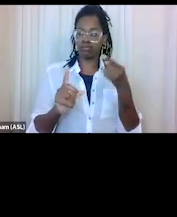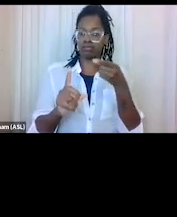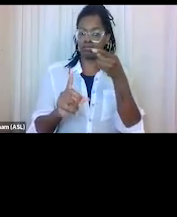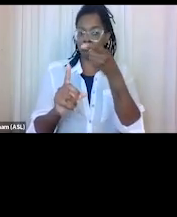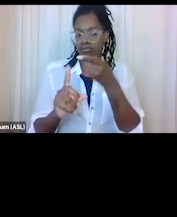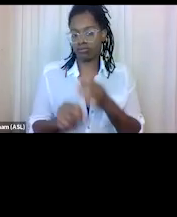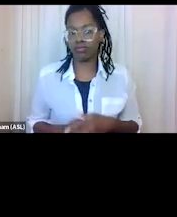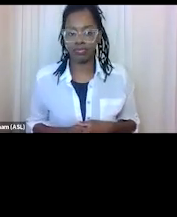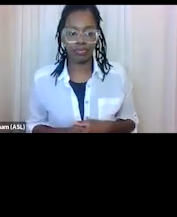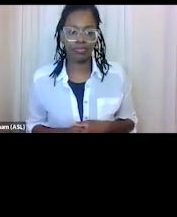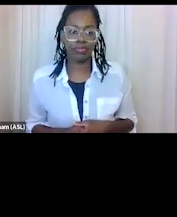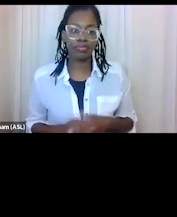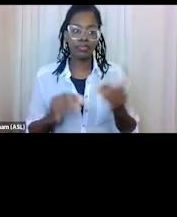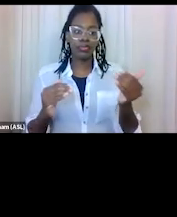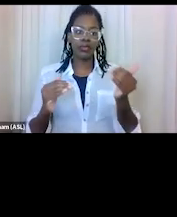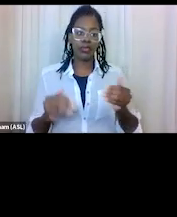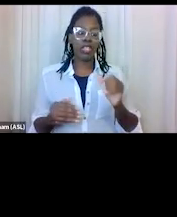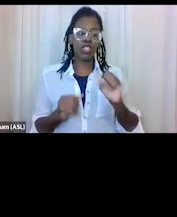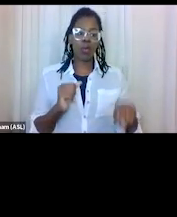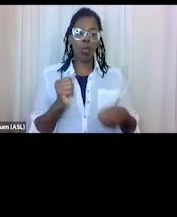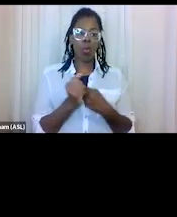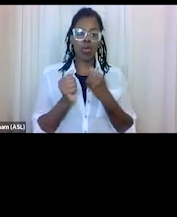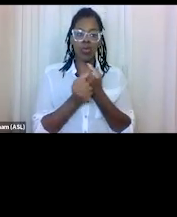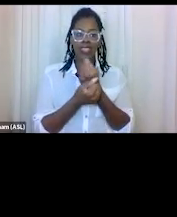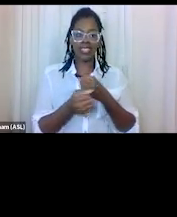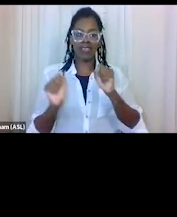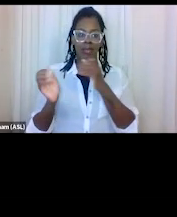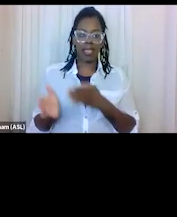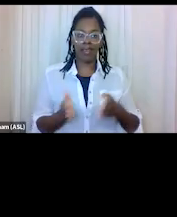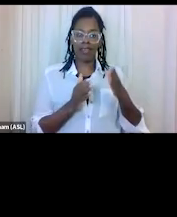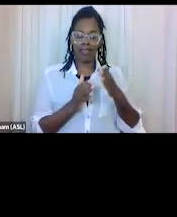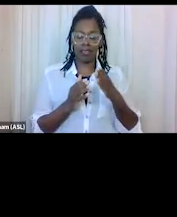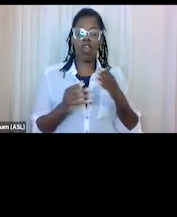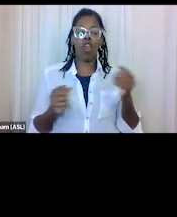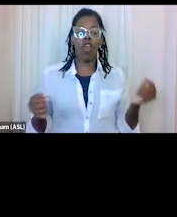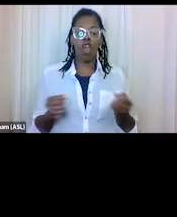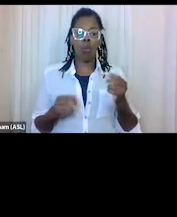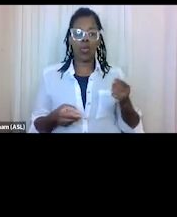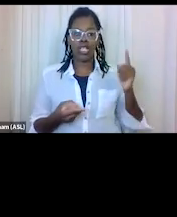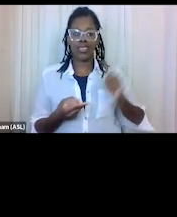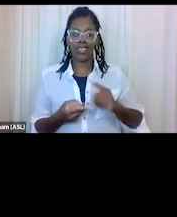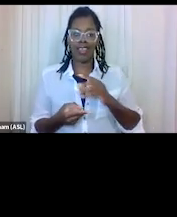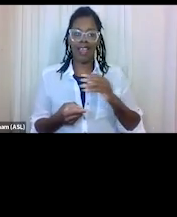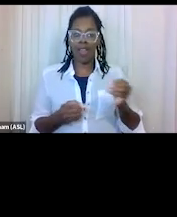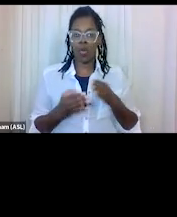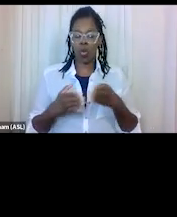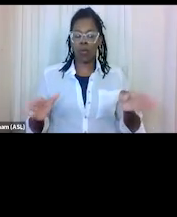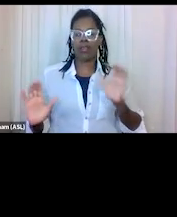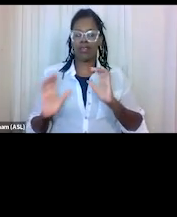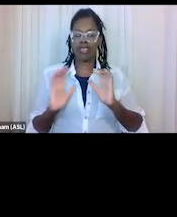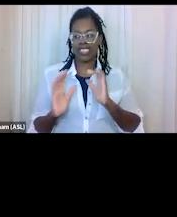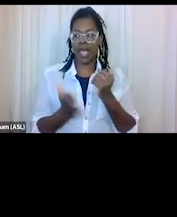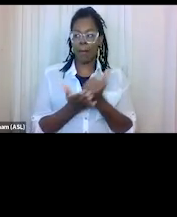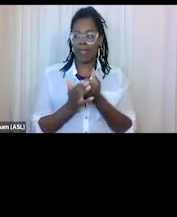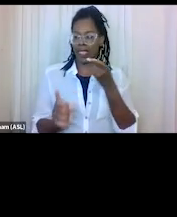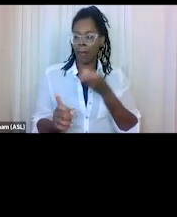step. So supporting with safety planning, harm reduction, and again, open conversation. Helping the young person identify